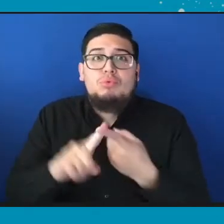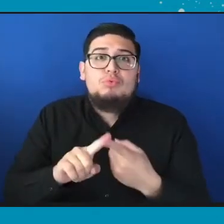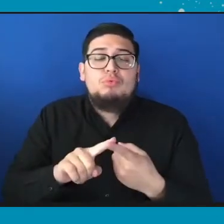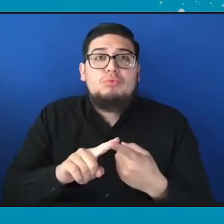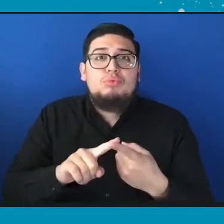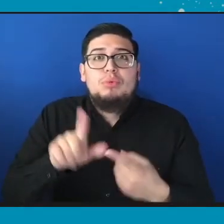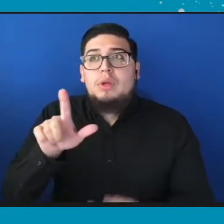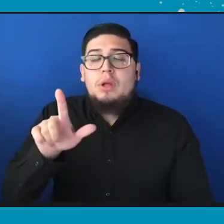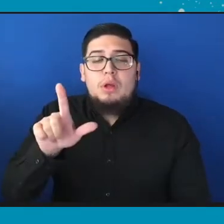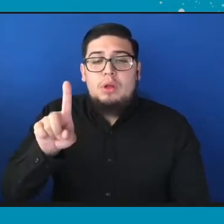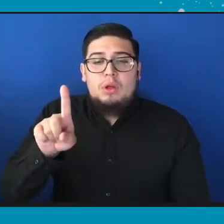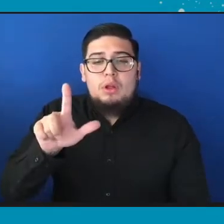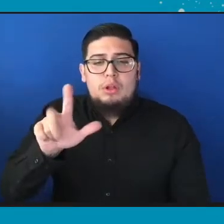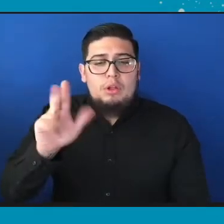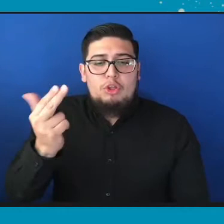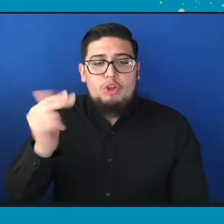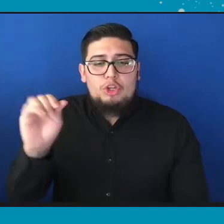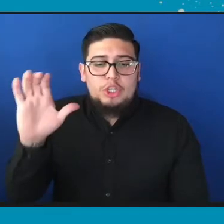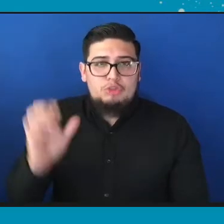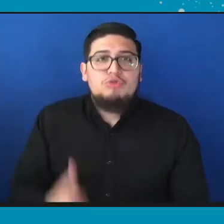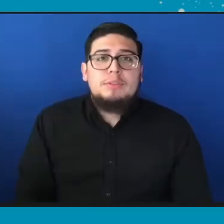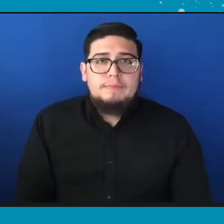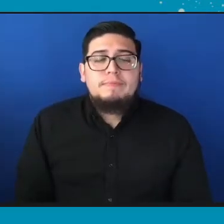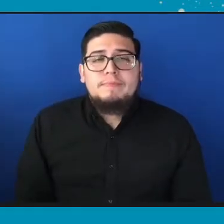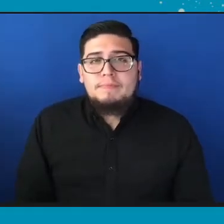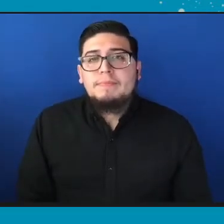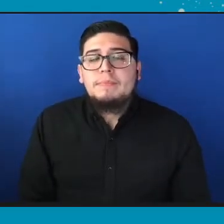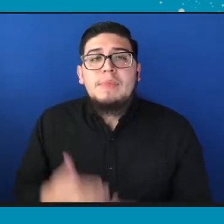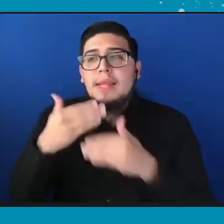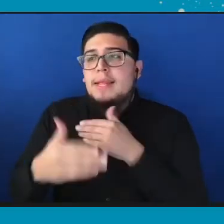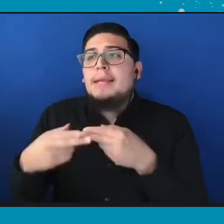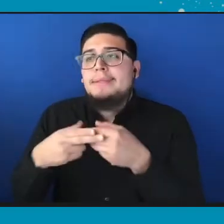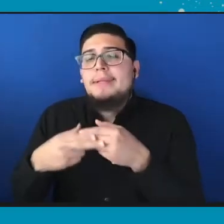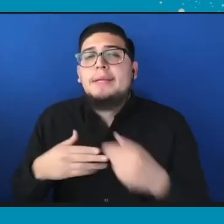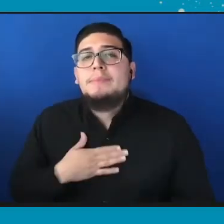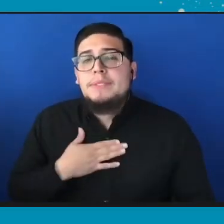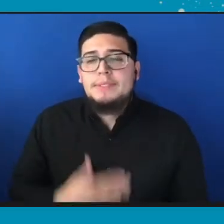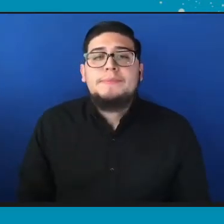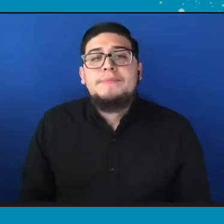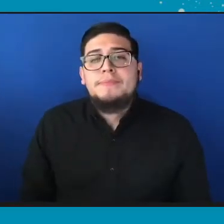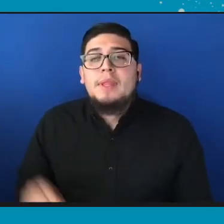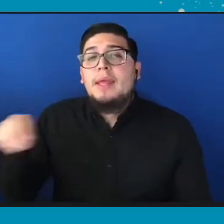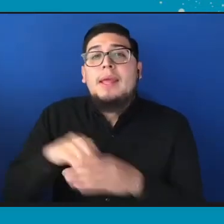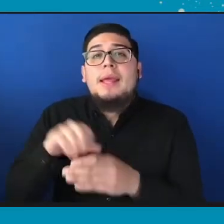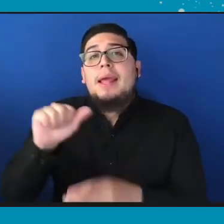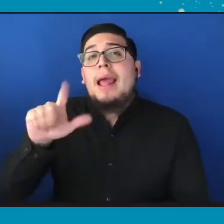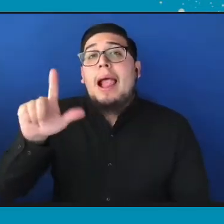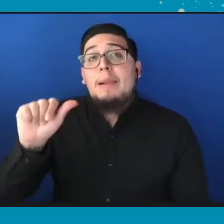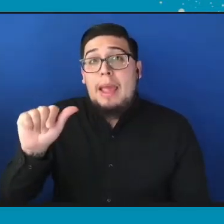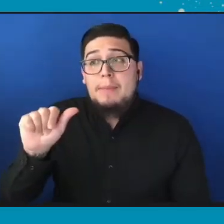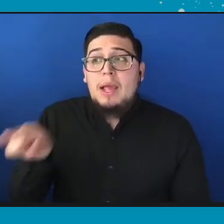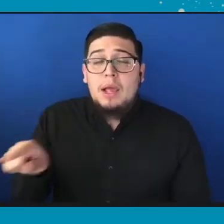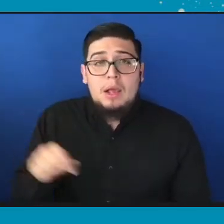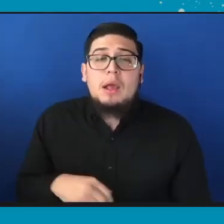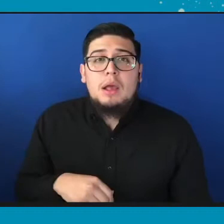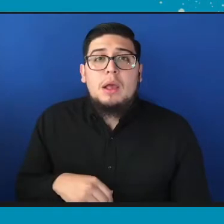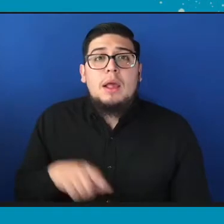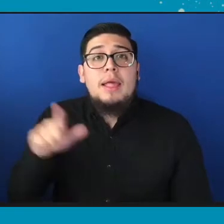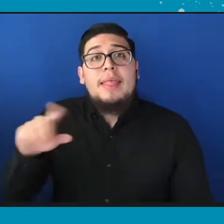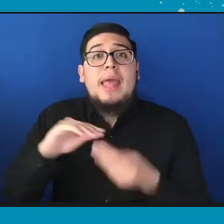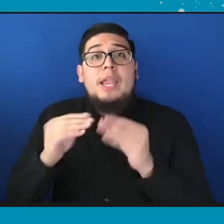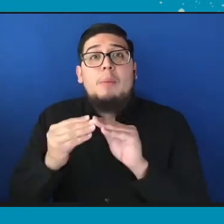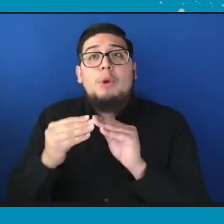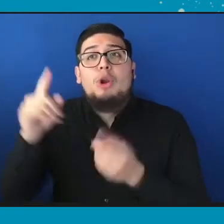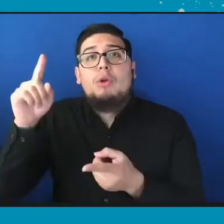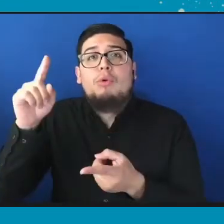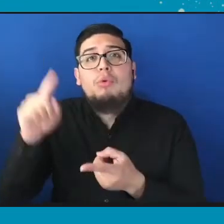Would you go to the next slide? In Alabama, It dropped to 3,000